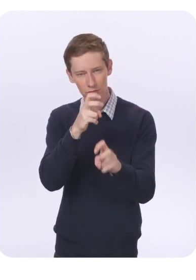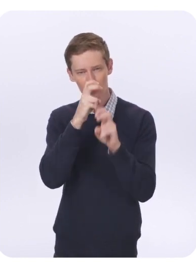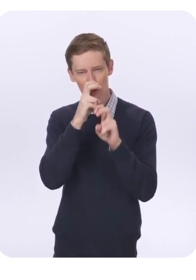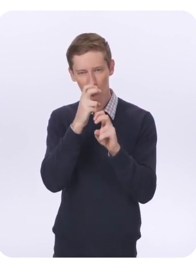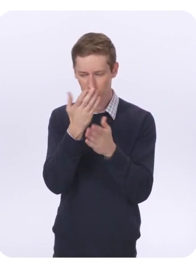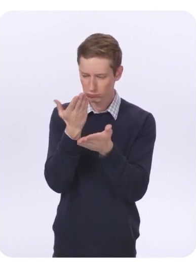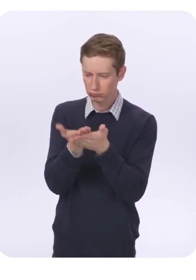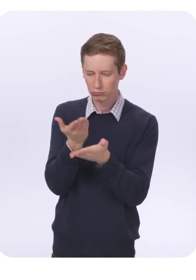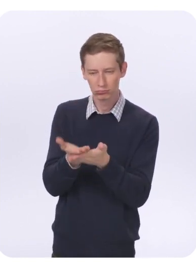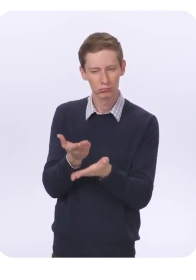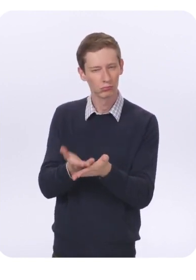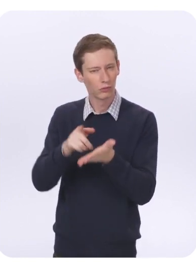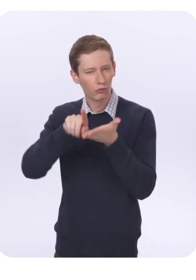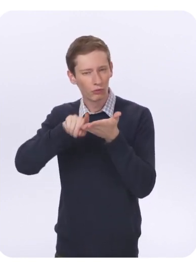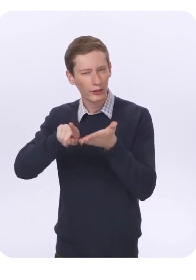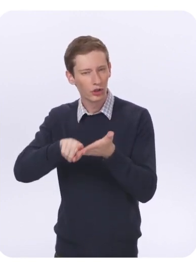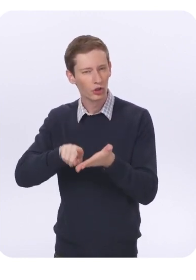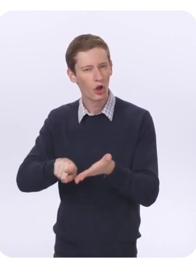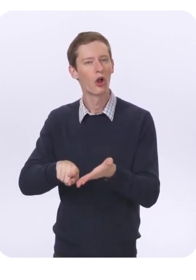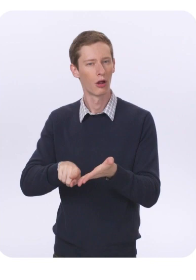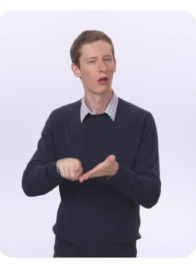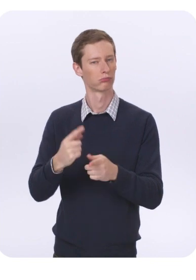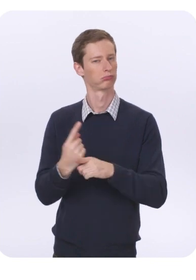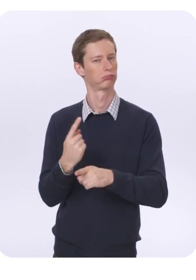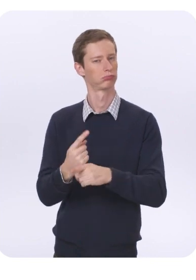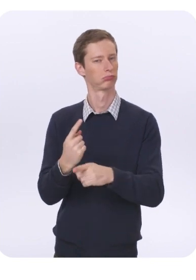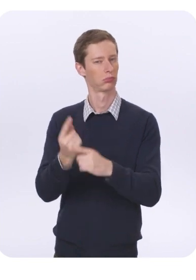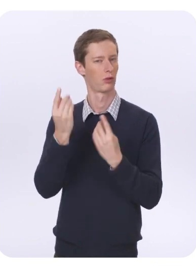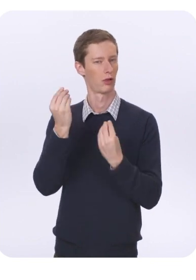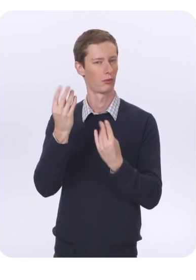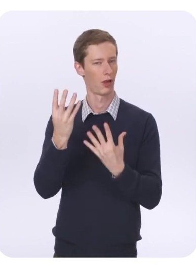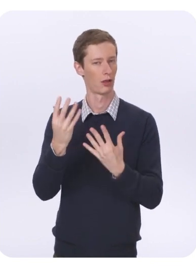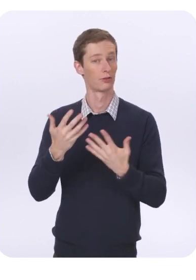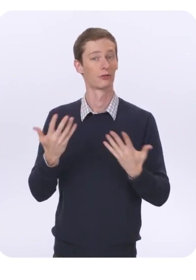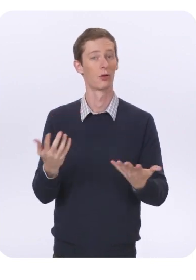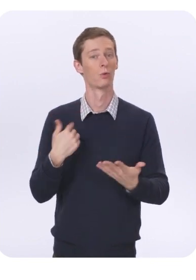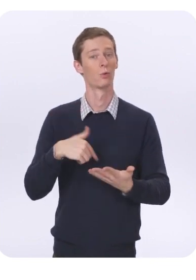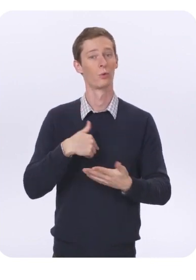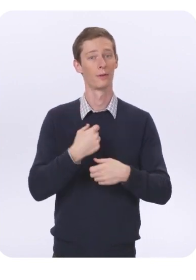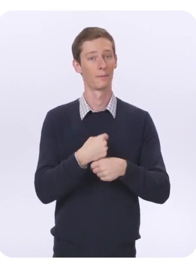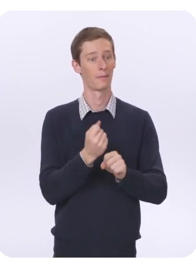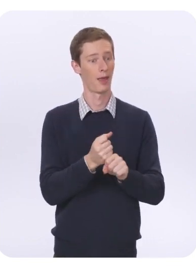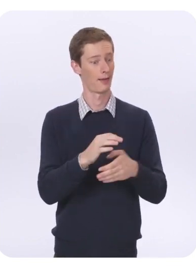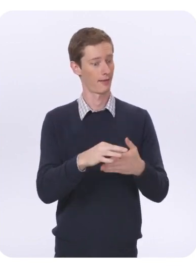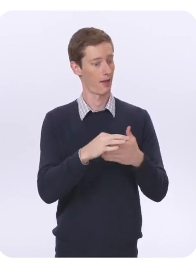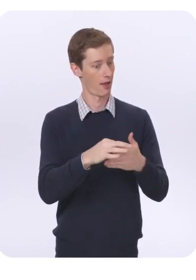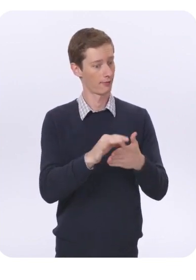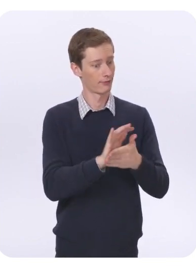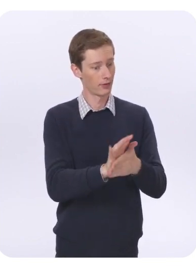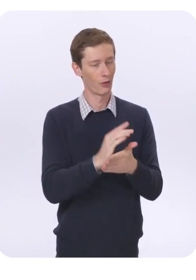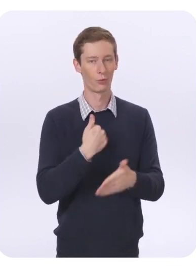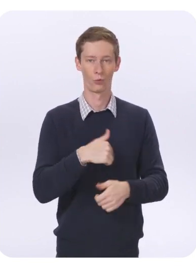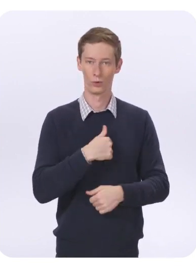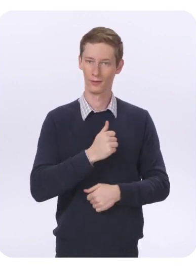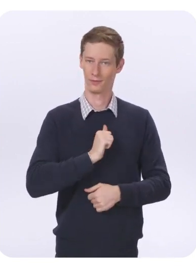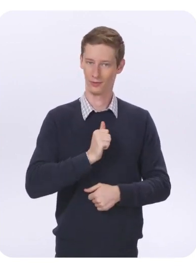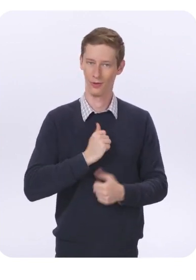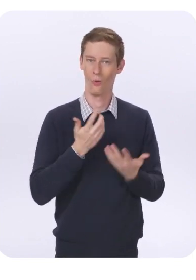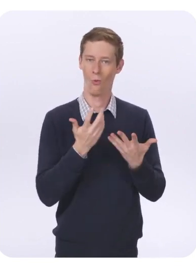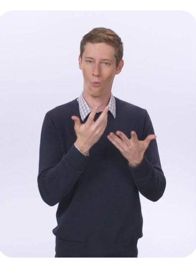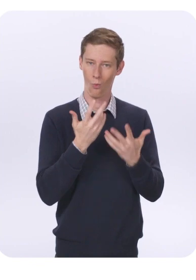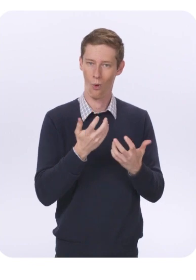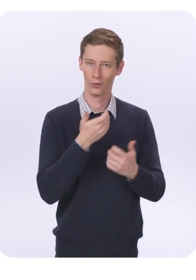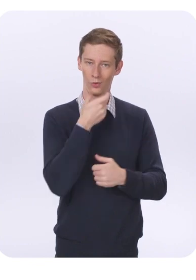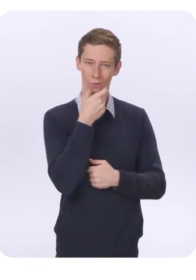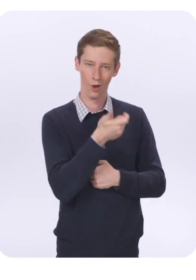accuracy. So, in a nutshell, we created the type of content we ourselves wanted to consume. Smart and